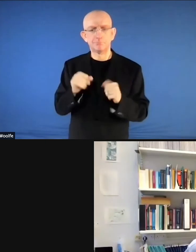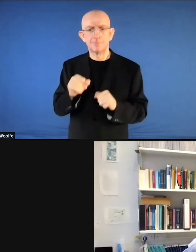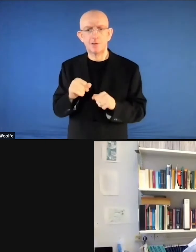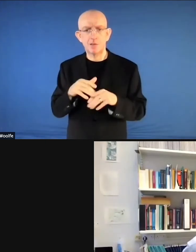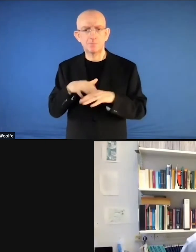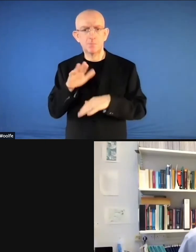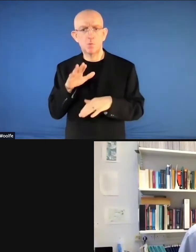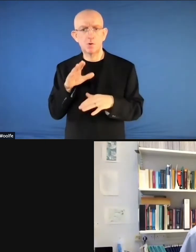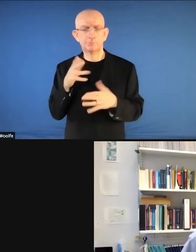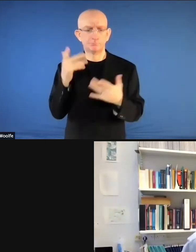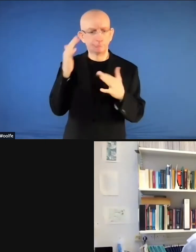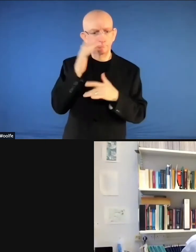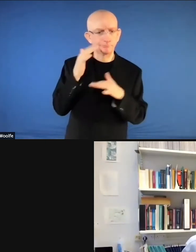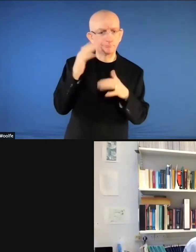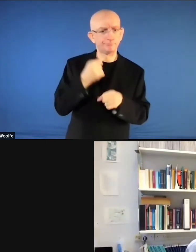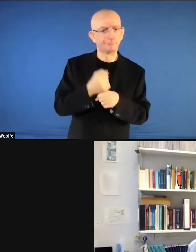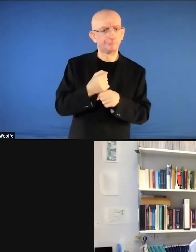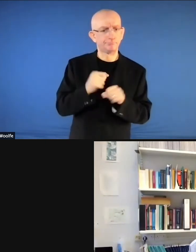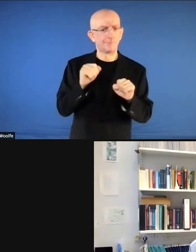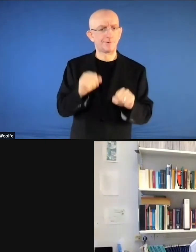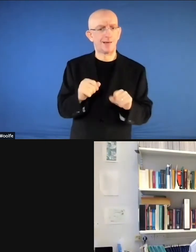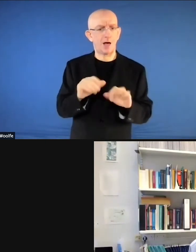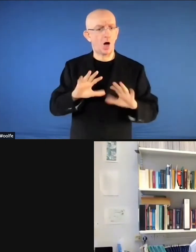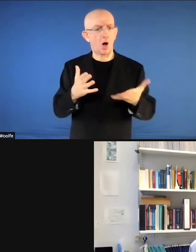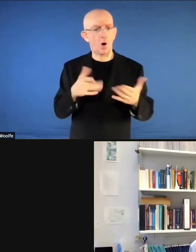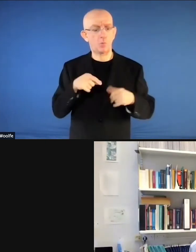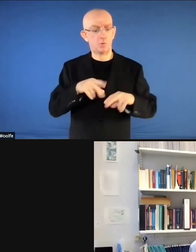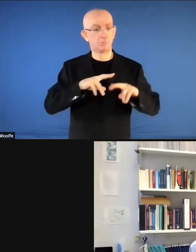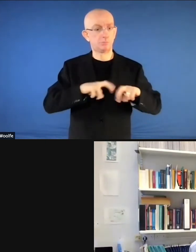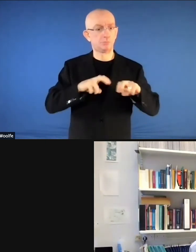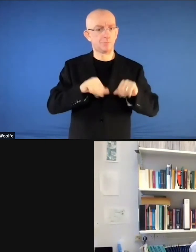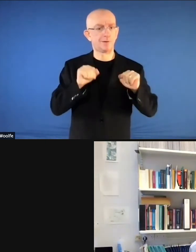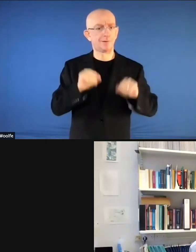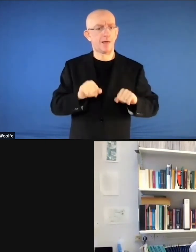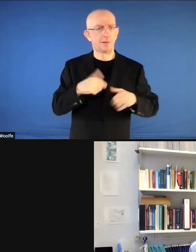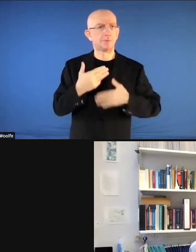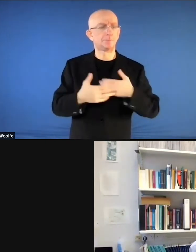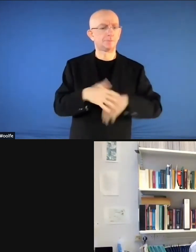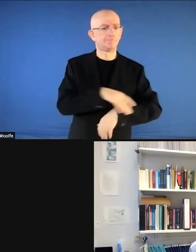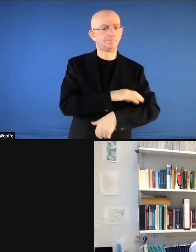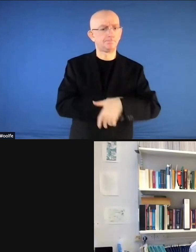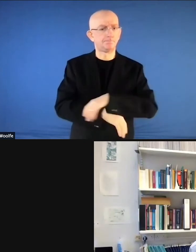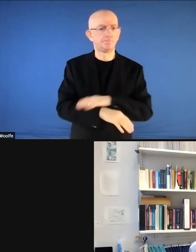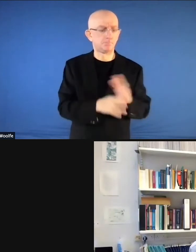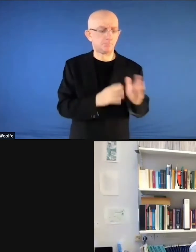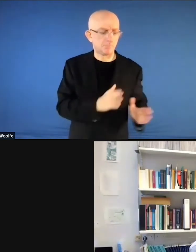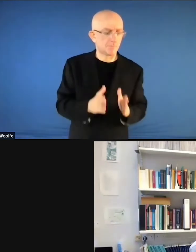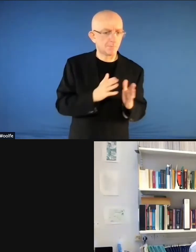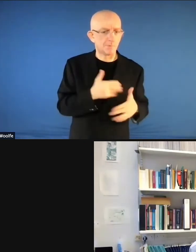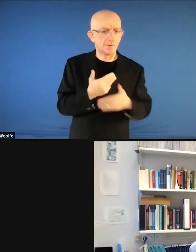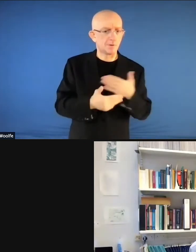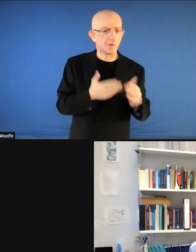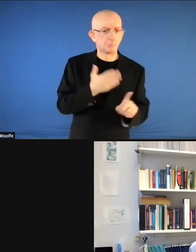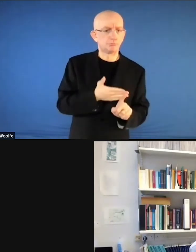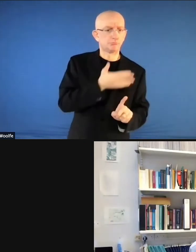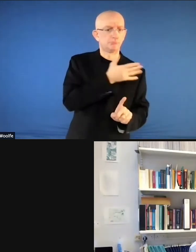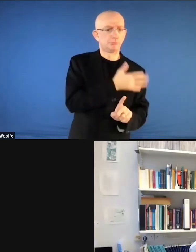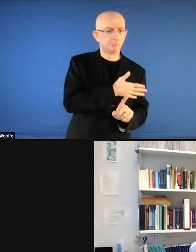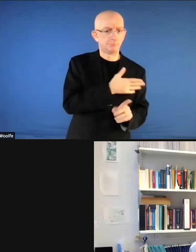researchers. Several people have written. I'll just read this one example. The question from Marcelino, who